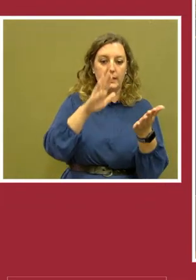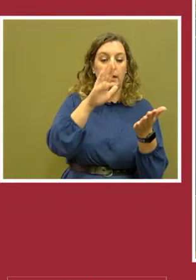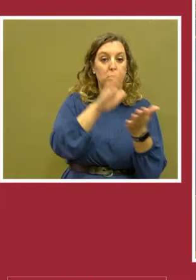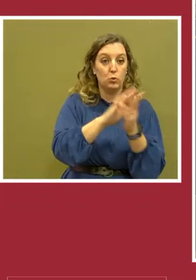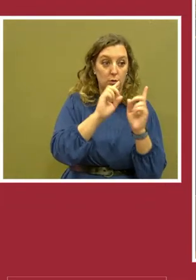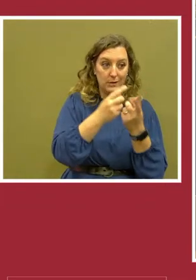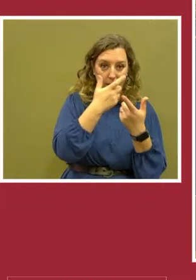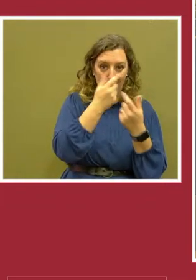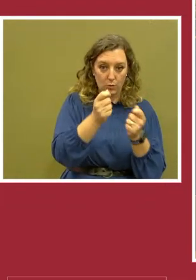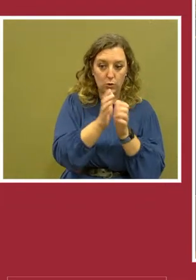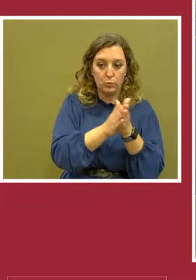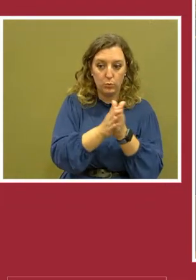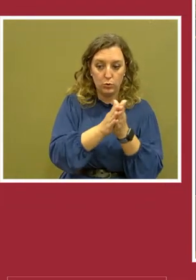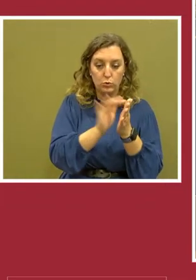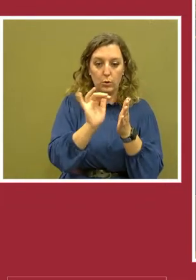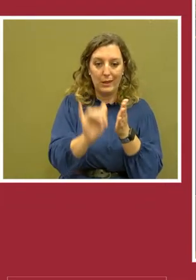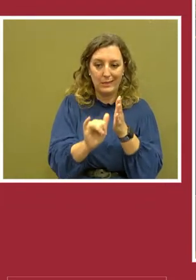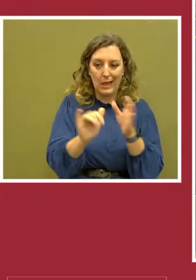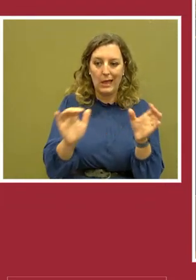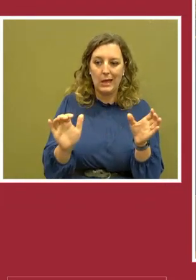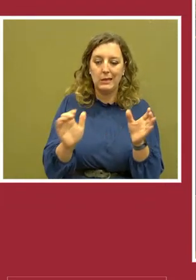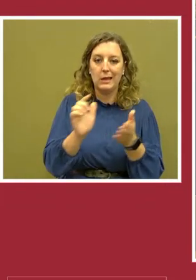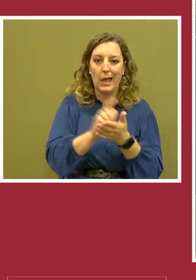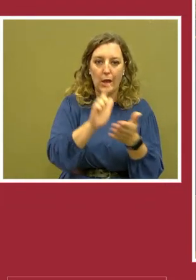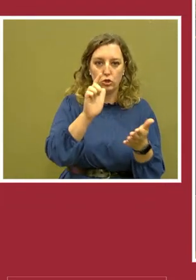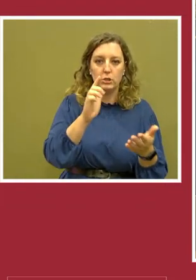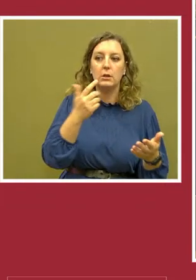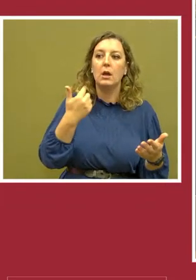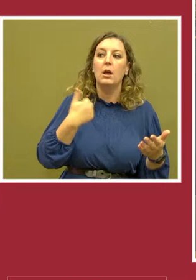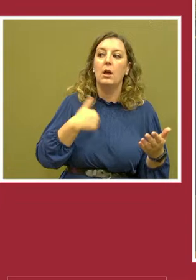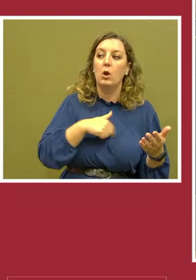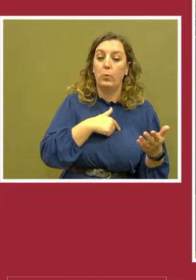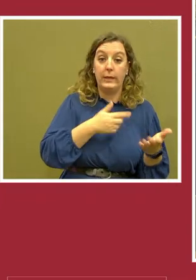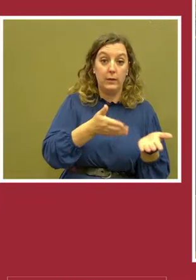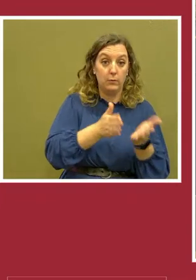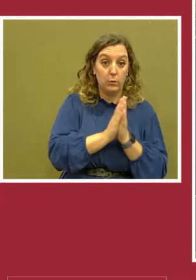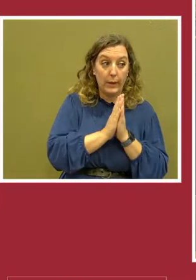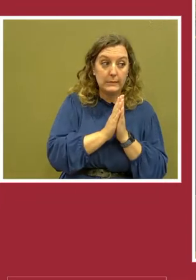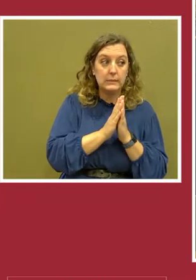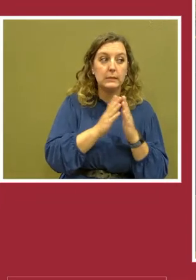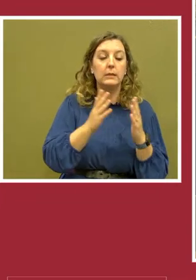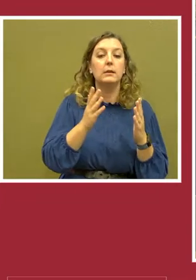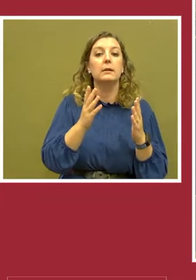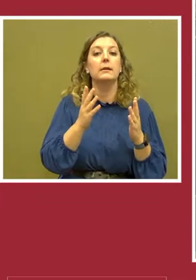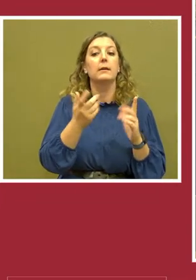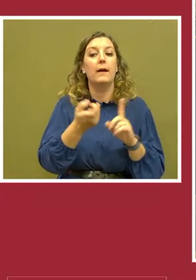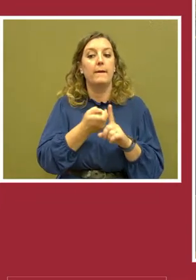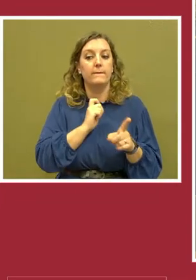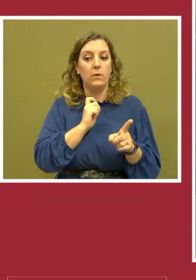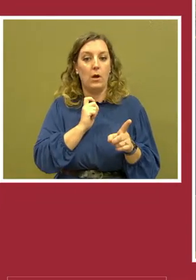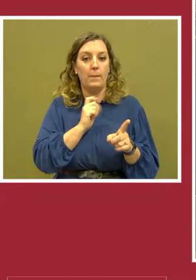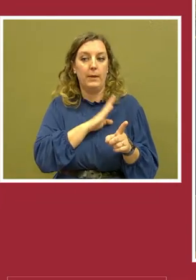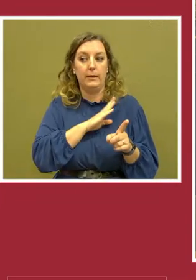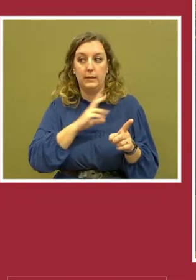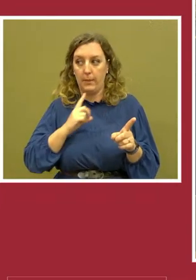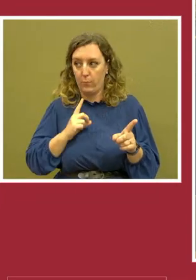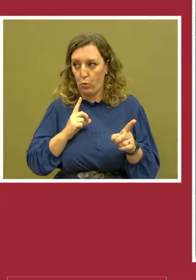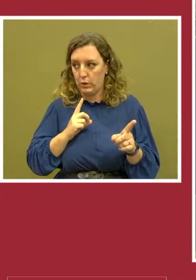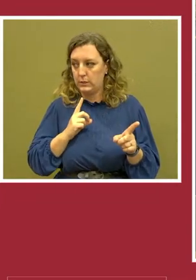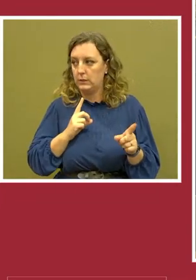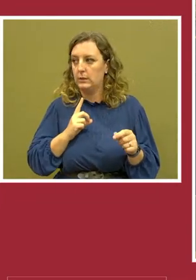that are interested in pursuing this action. What we would be requesting from the board